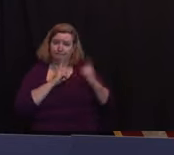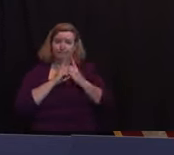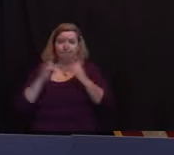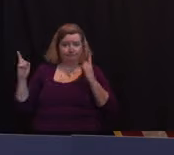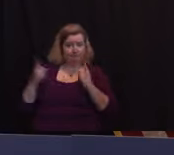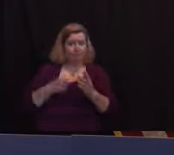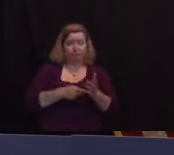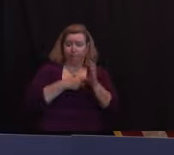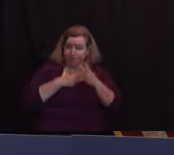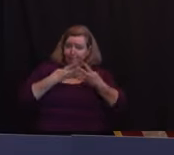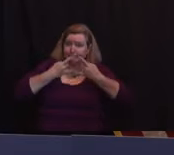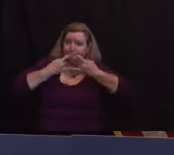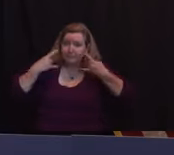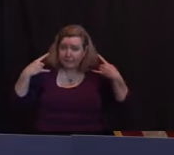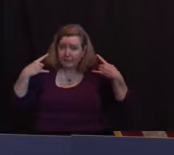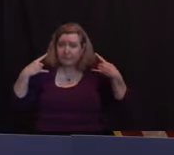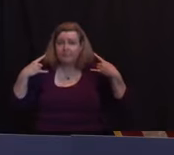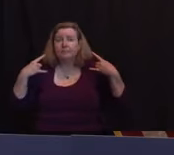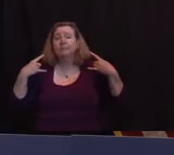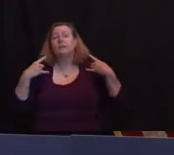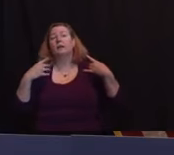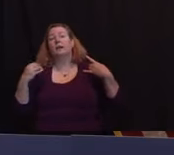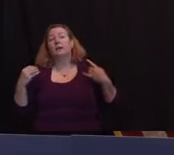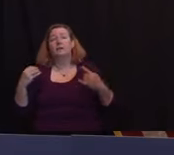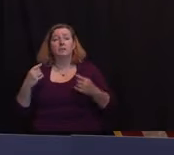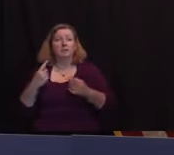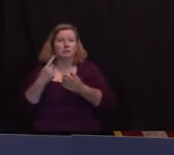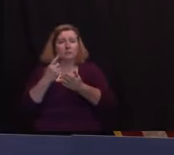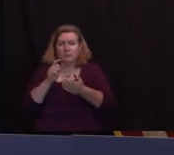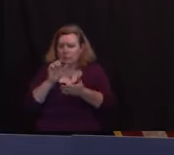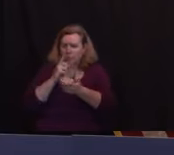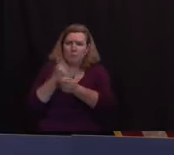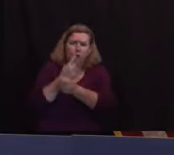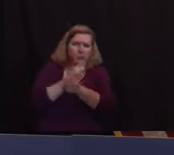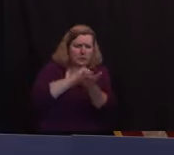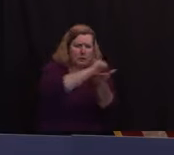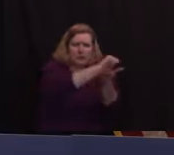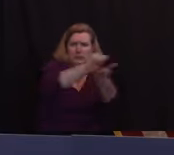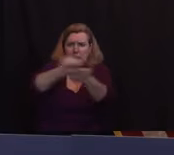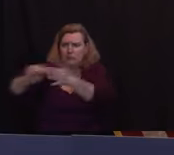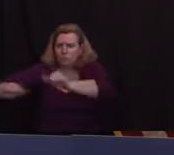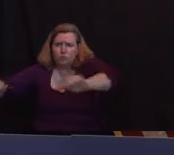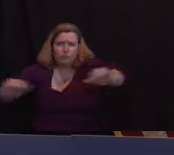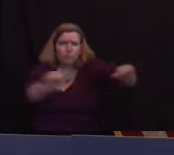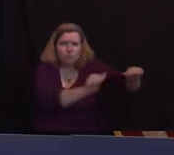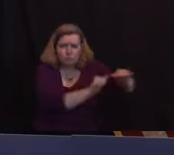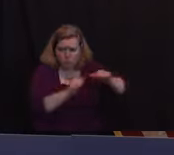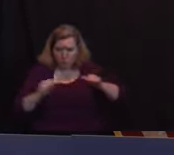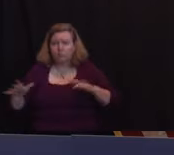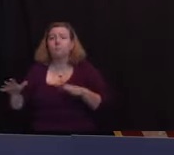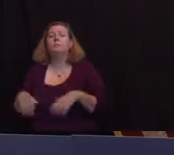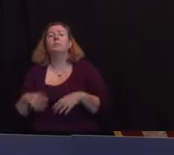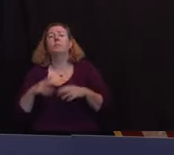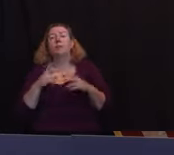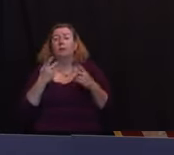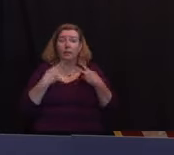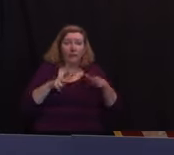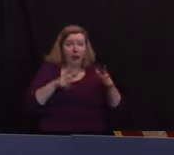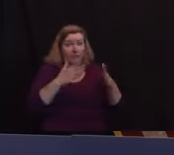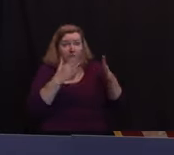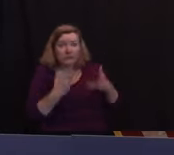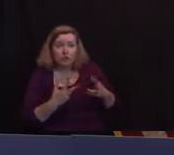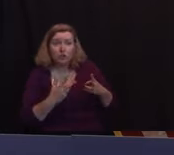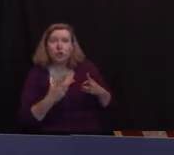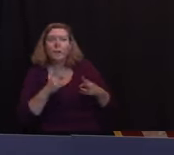proper cleaning and disinfecting. Facilities may allow visitors, but these individuals must undergo symptom checks upon entering